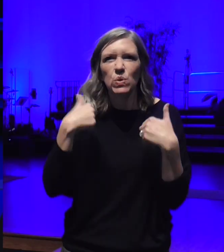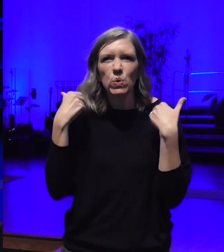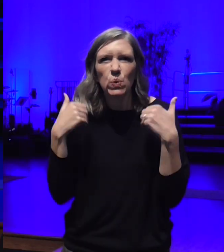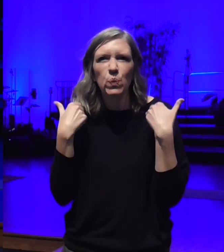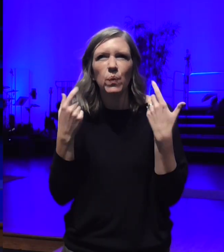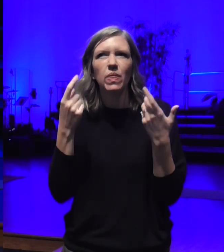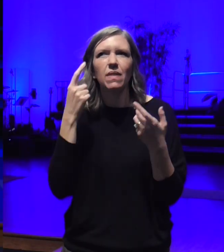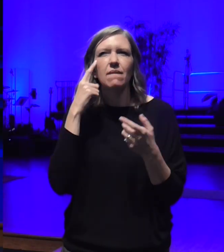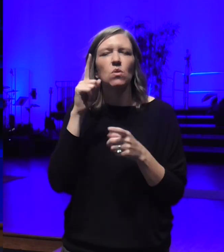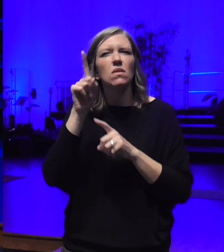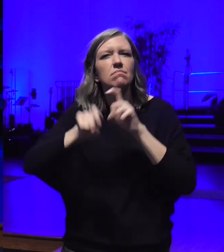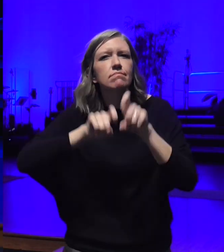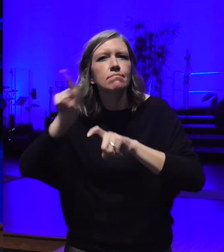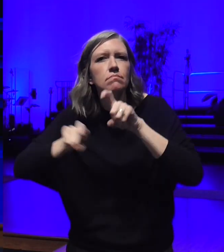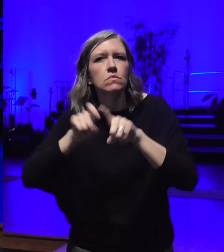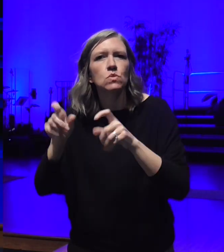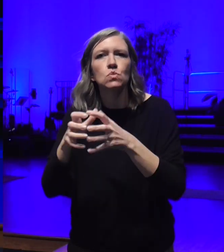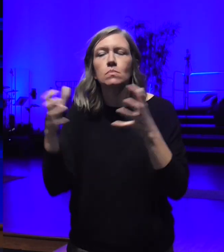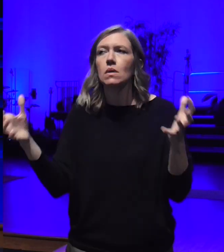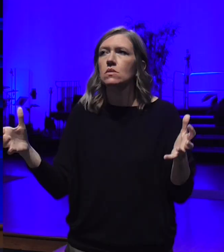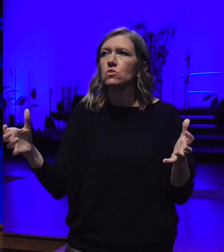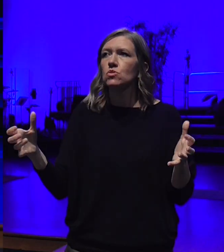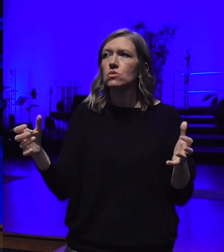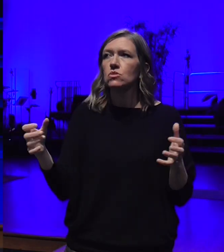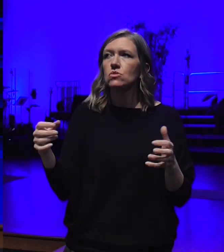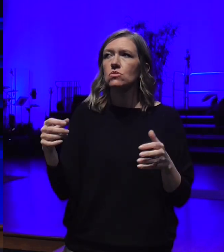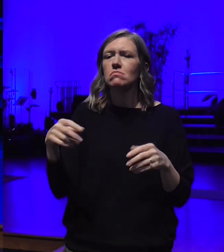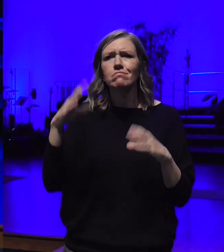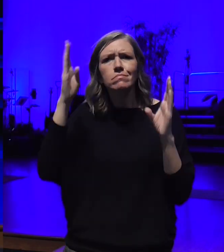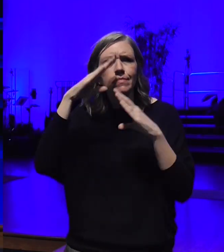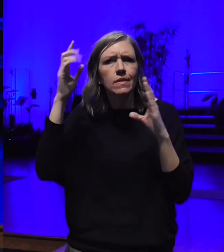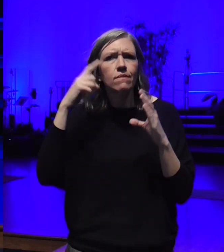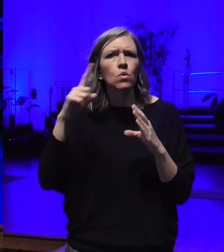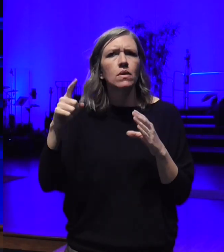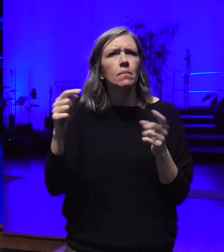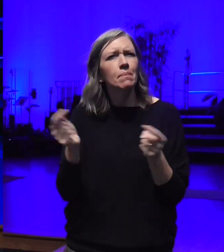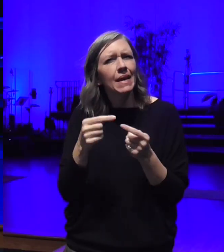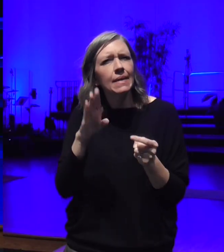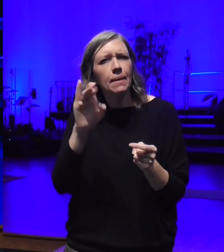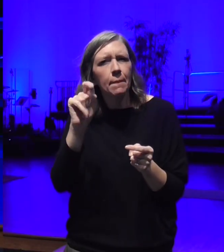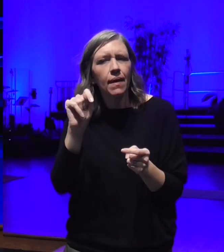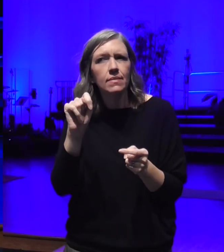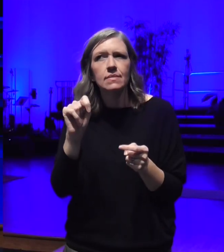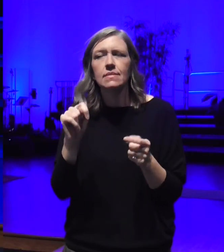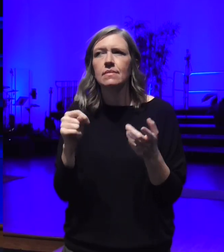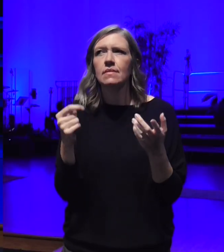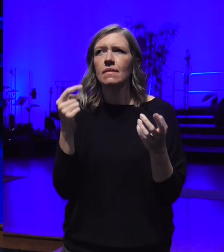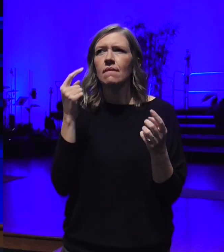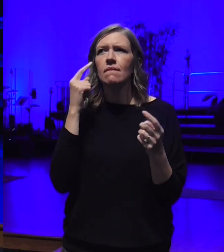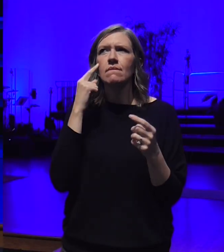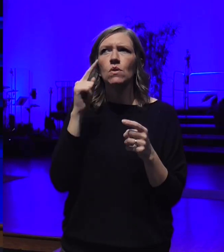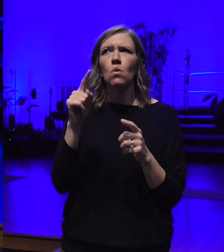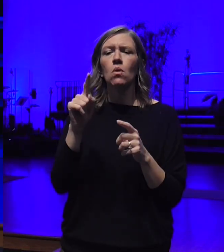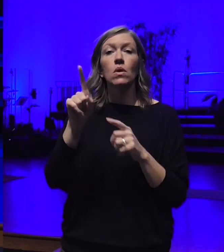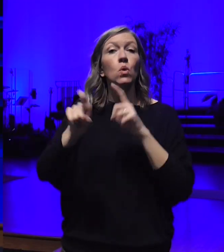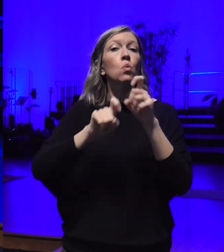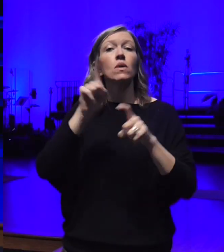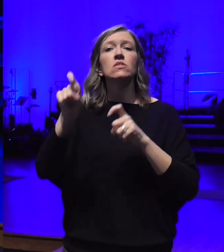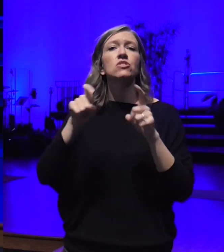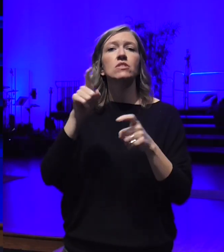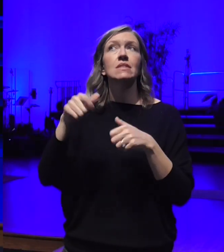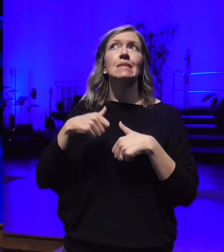many questions, for being a pain in the butt, for questioning the existence